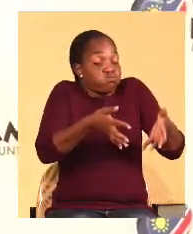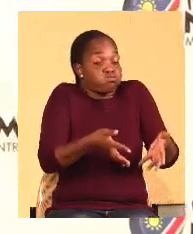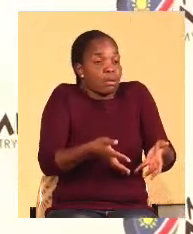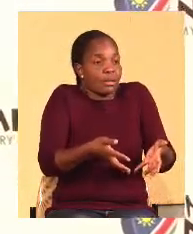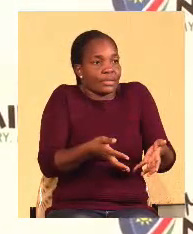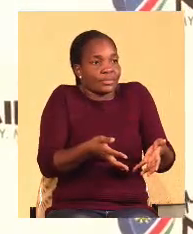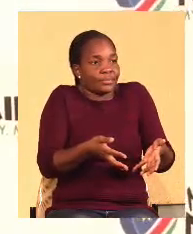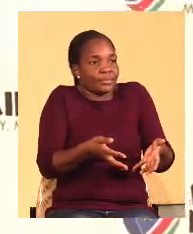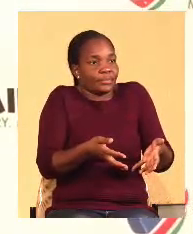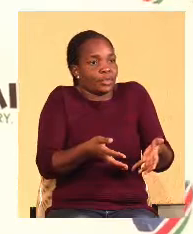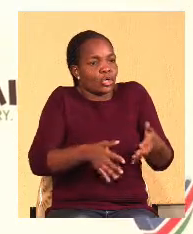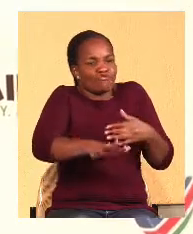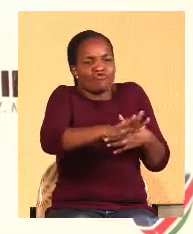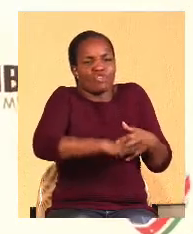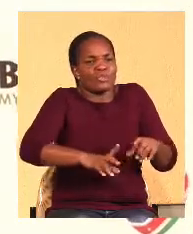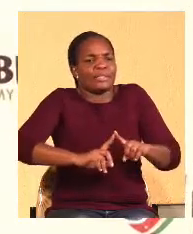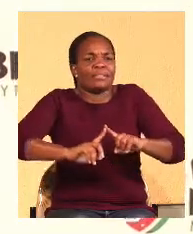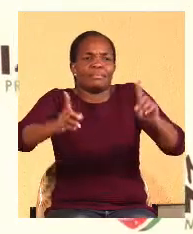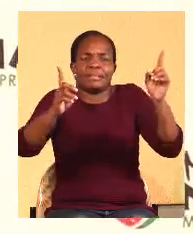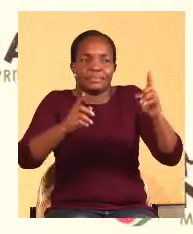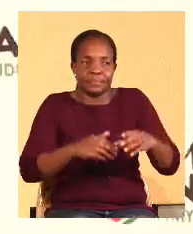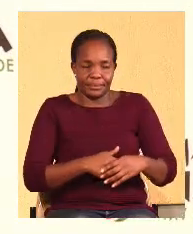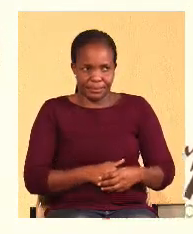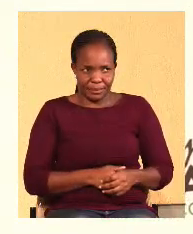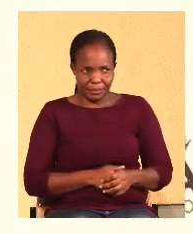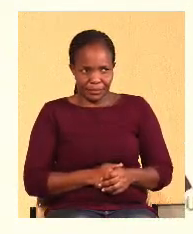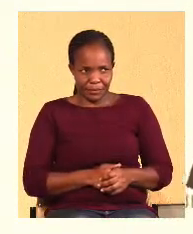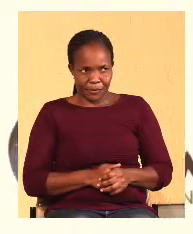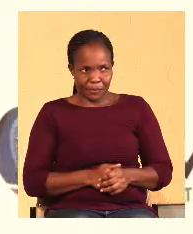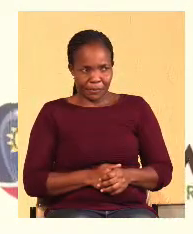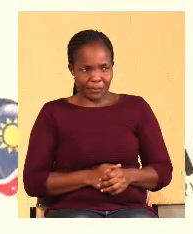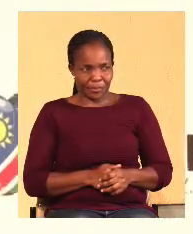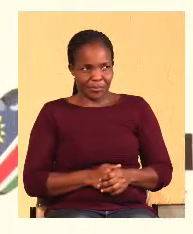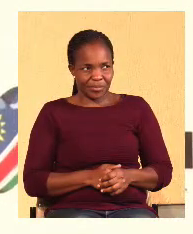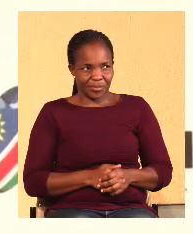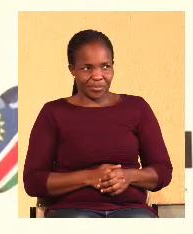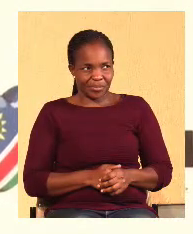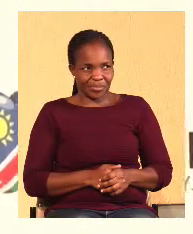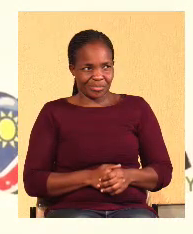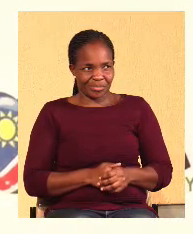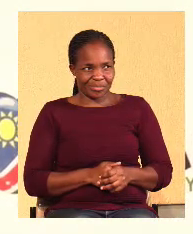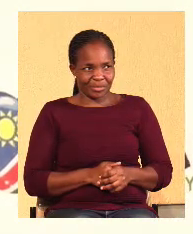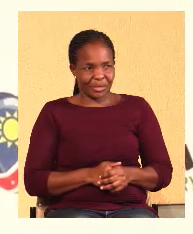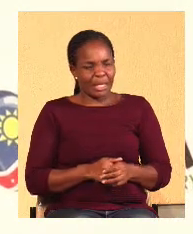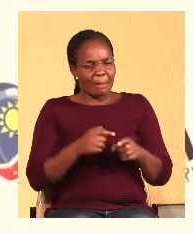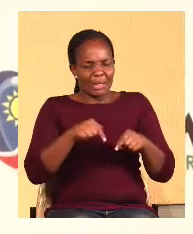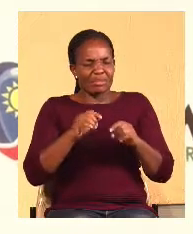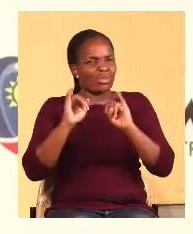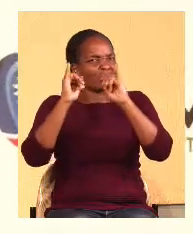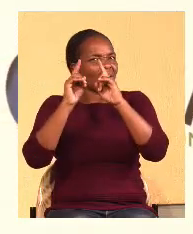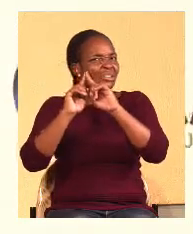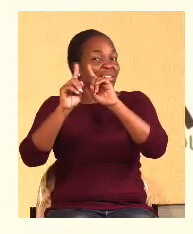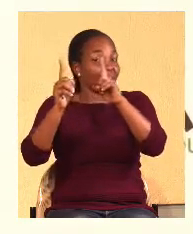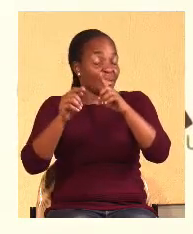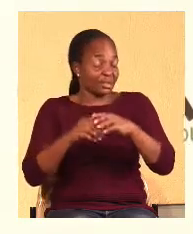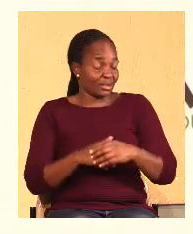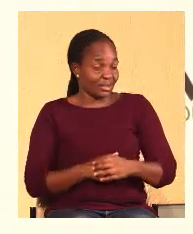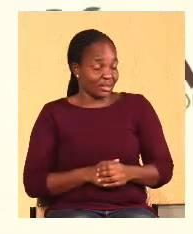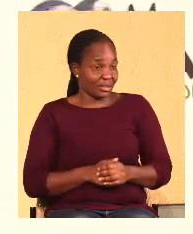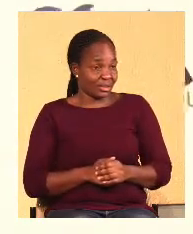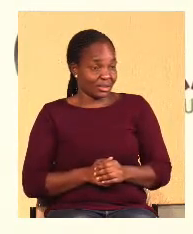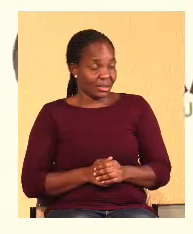a different set of rules altogether. But let's assume that it's happening in towns, for example. I think that's when one needs